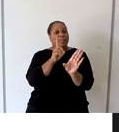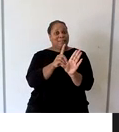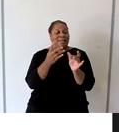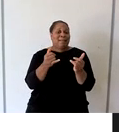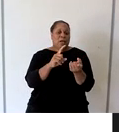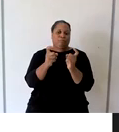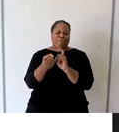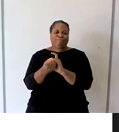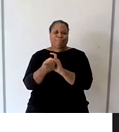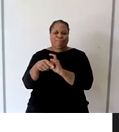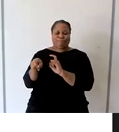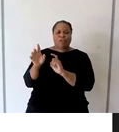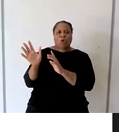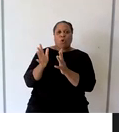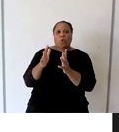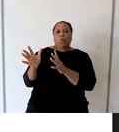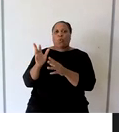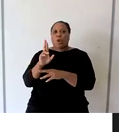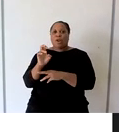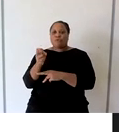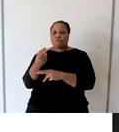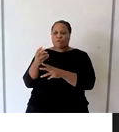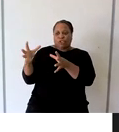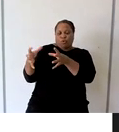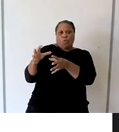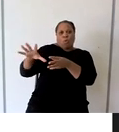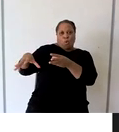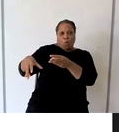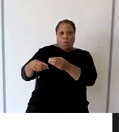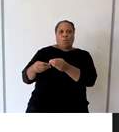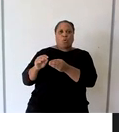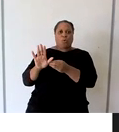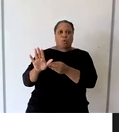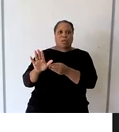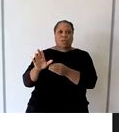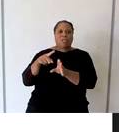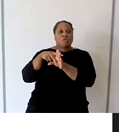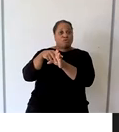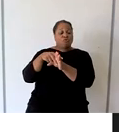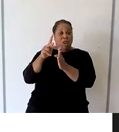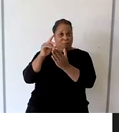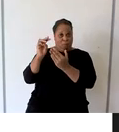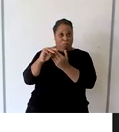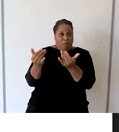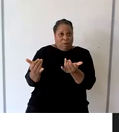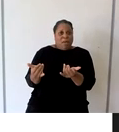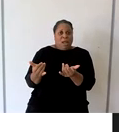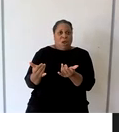under Windreach Bermuda as a whole and is their therapeutic riding program now.